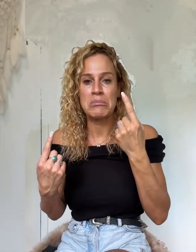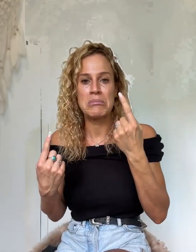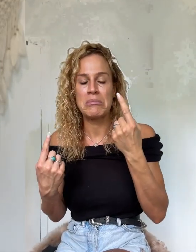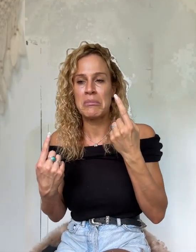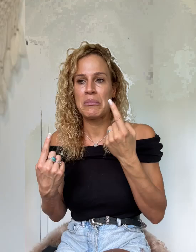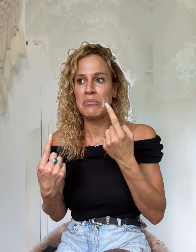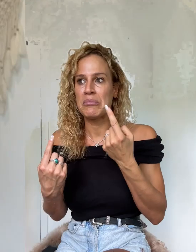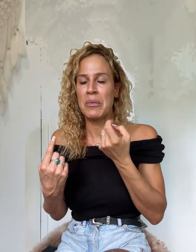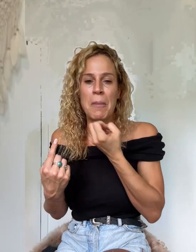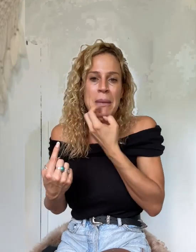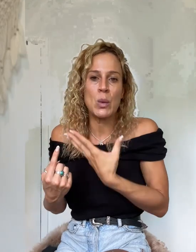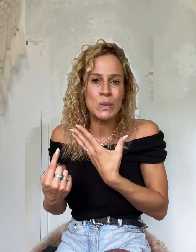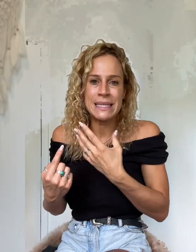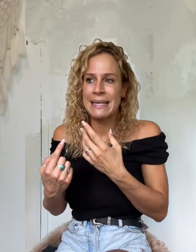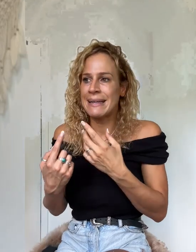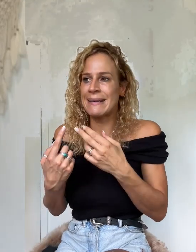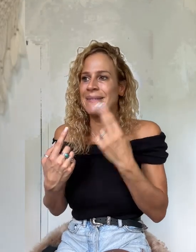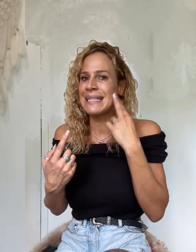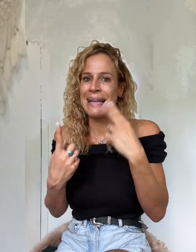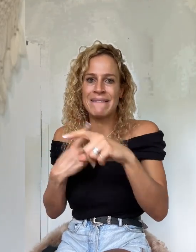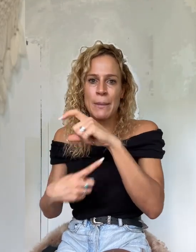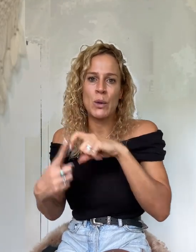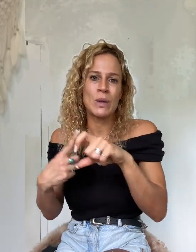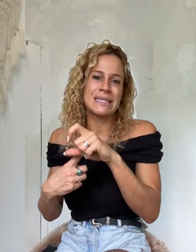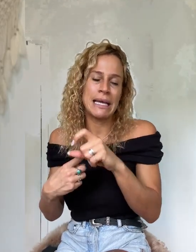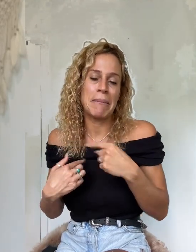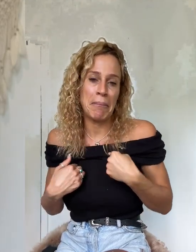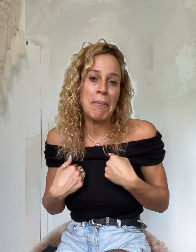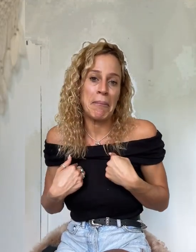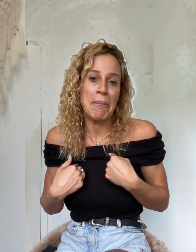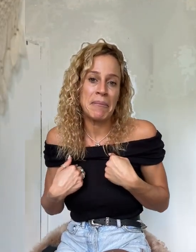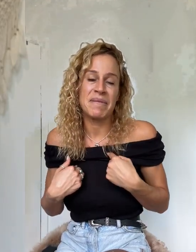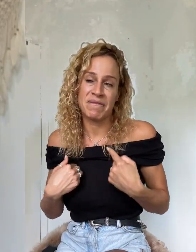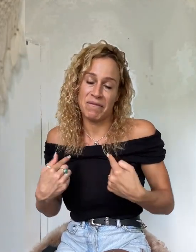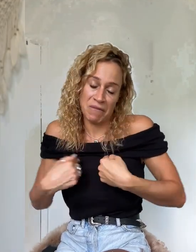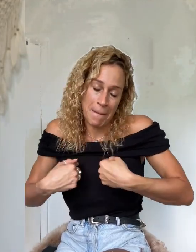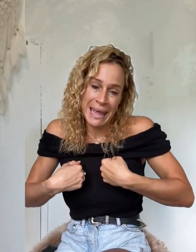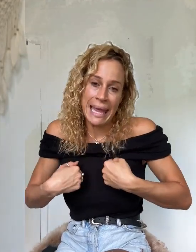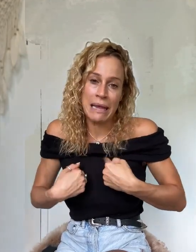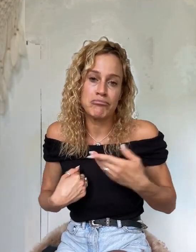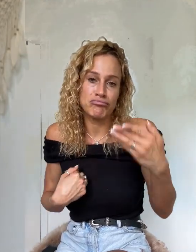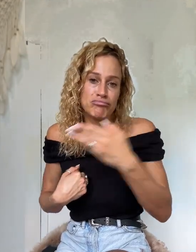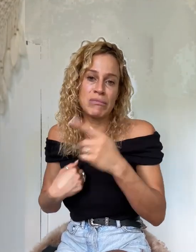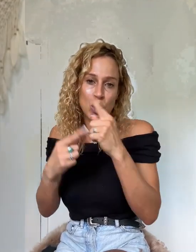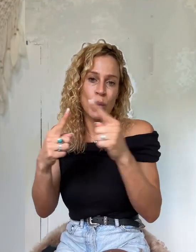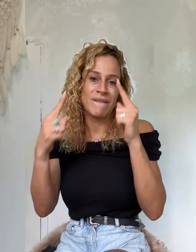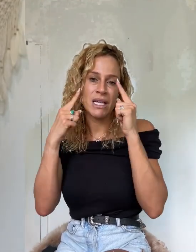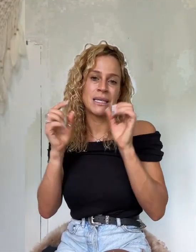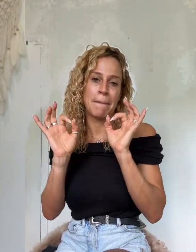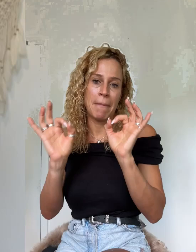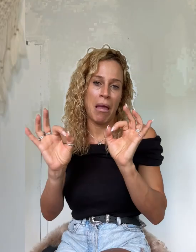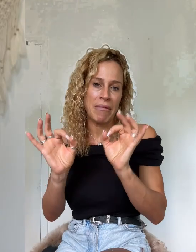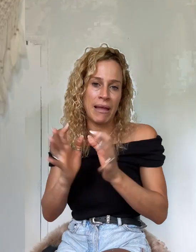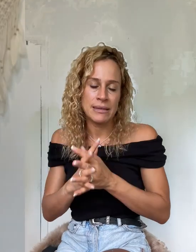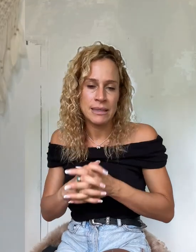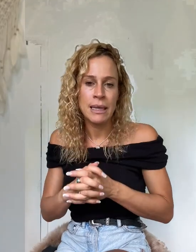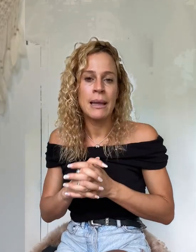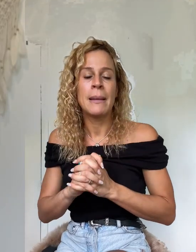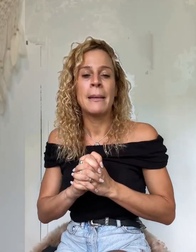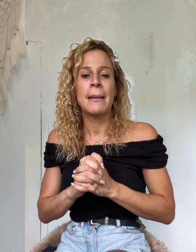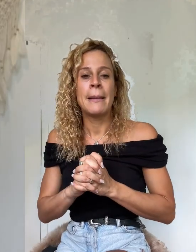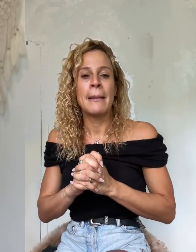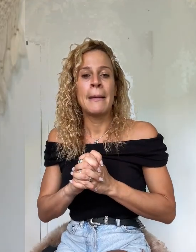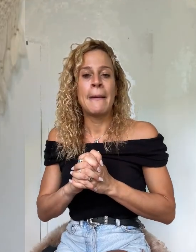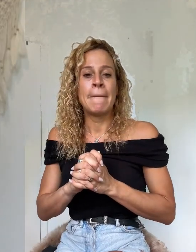the intricate beauty of the deaf community, then the university was brilliant for that.